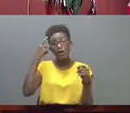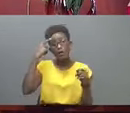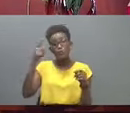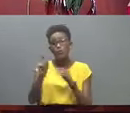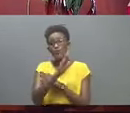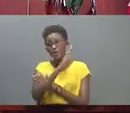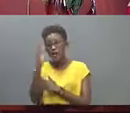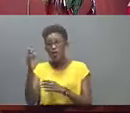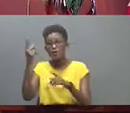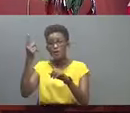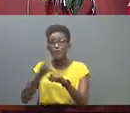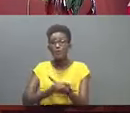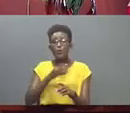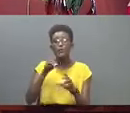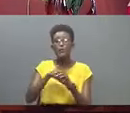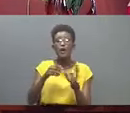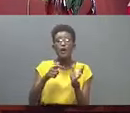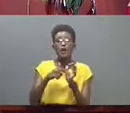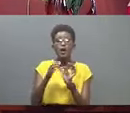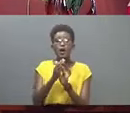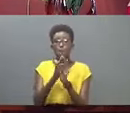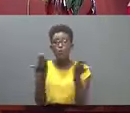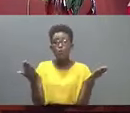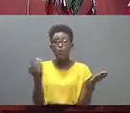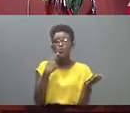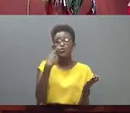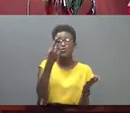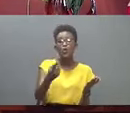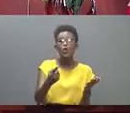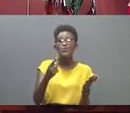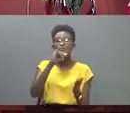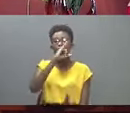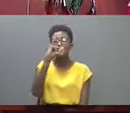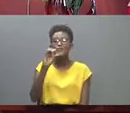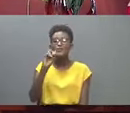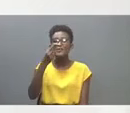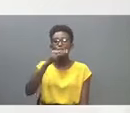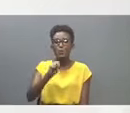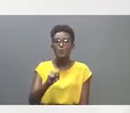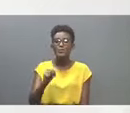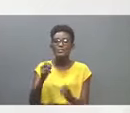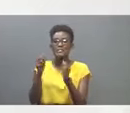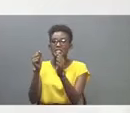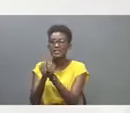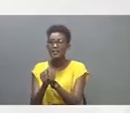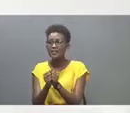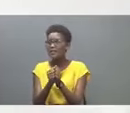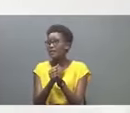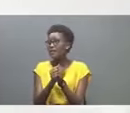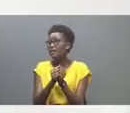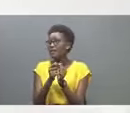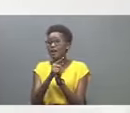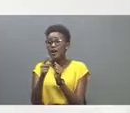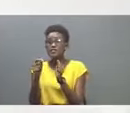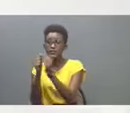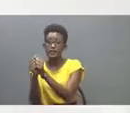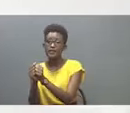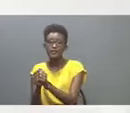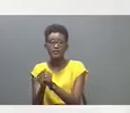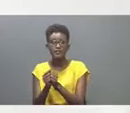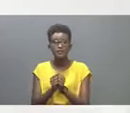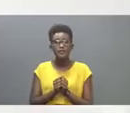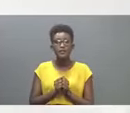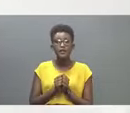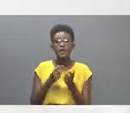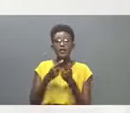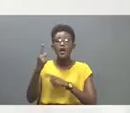John, chapter 10, verses 10 and following. Uyu munsi